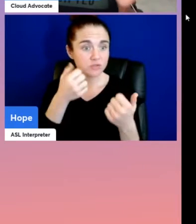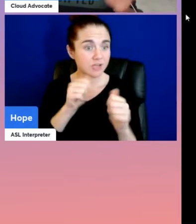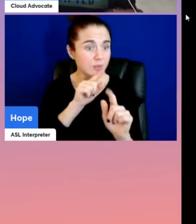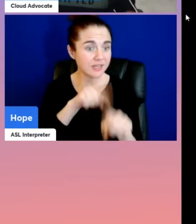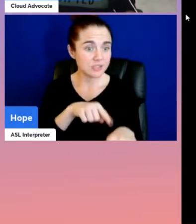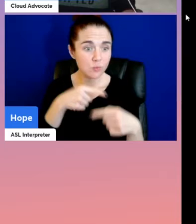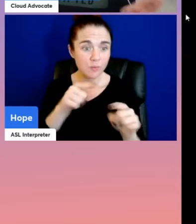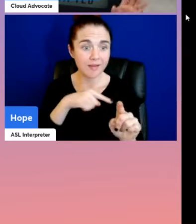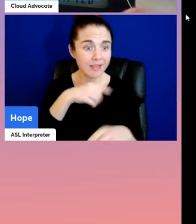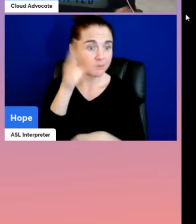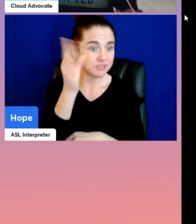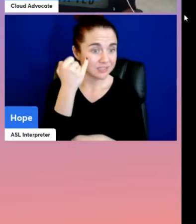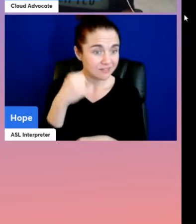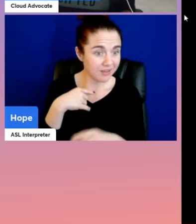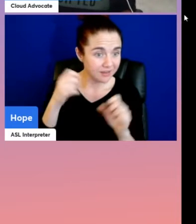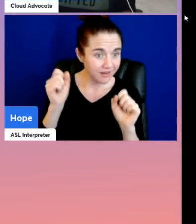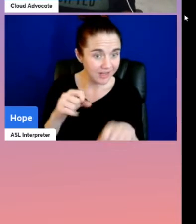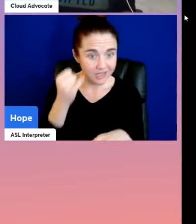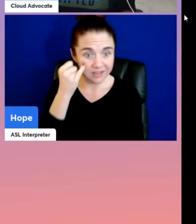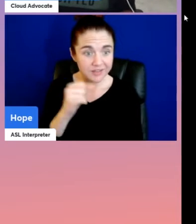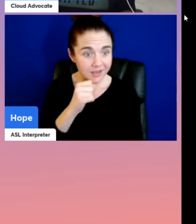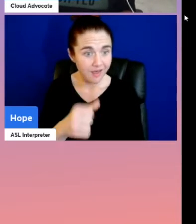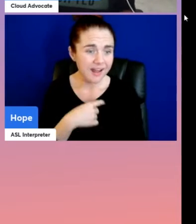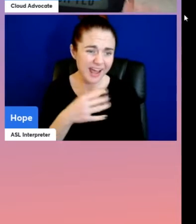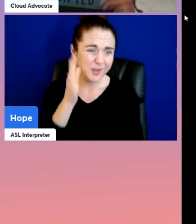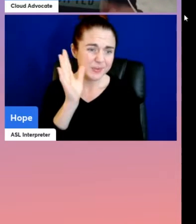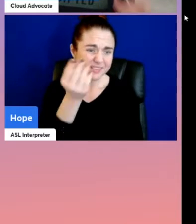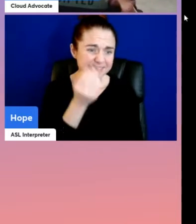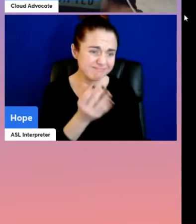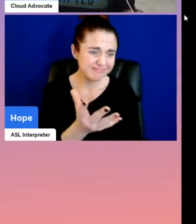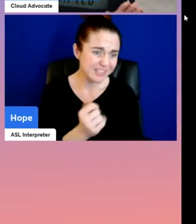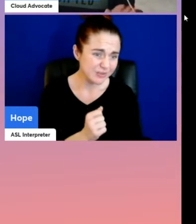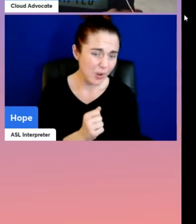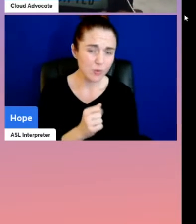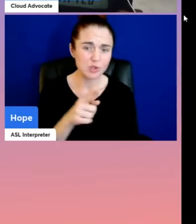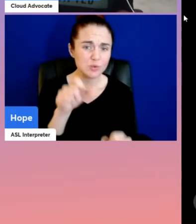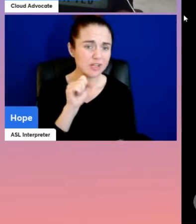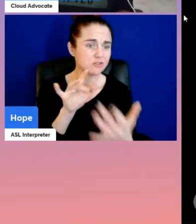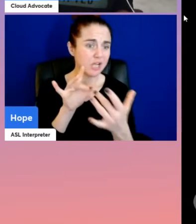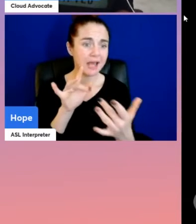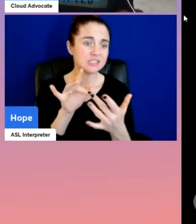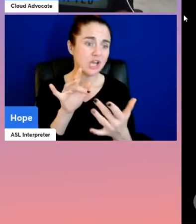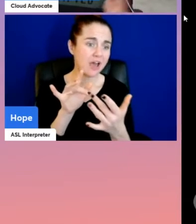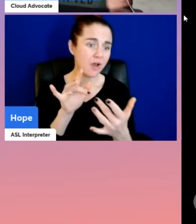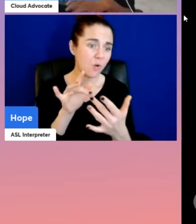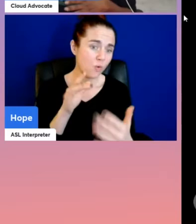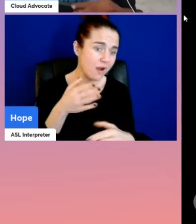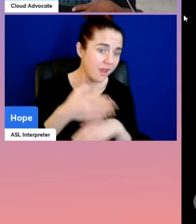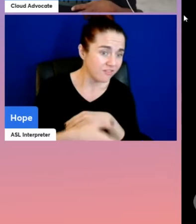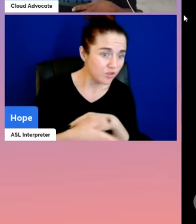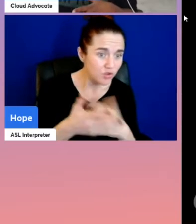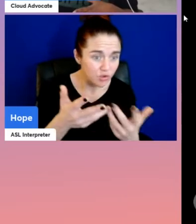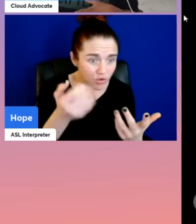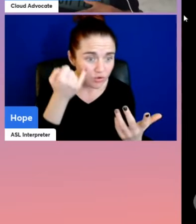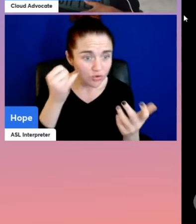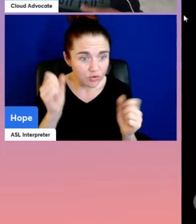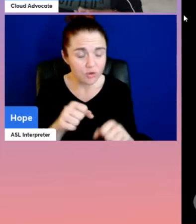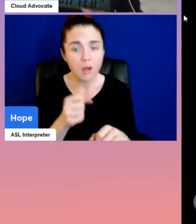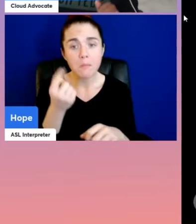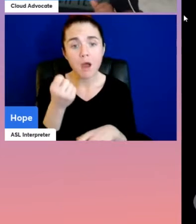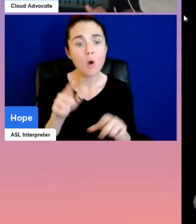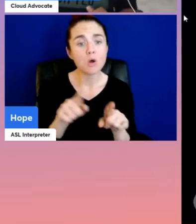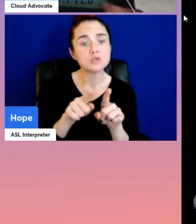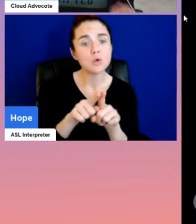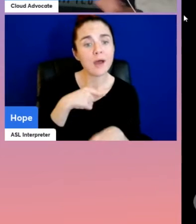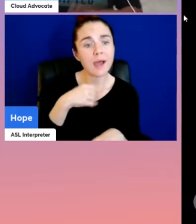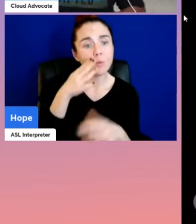If not, I'll let you guys know. Reach out as I can after, but I'll also have my social links up and